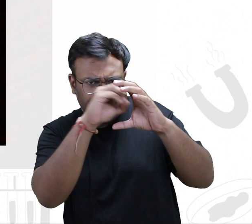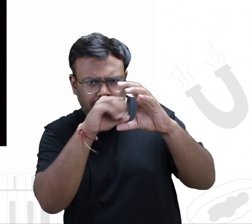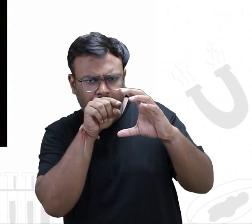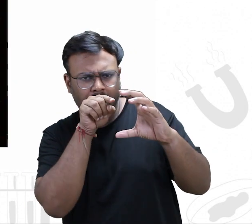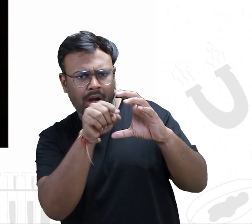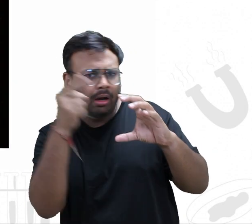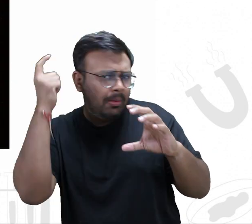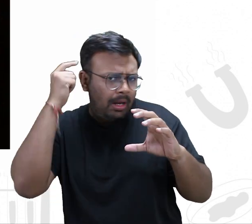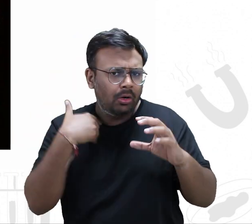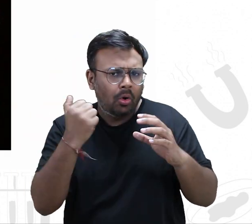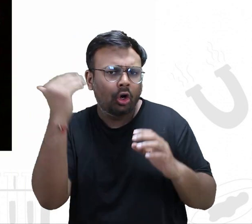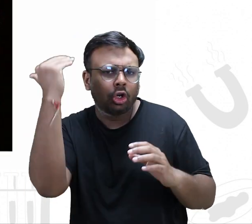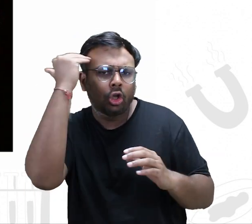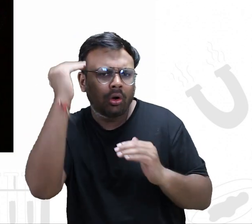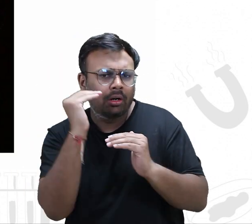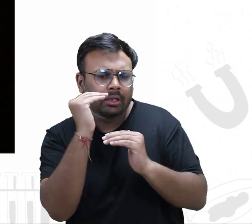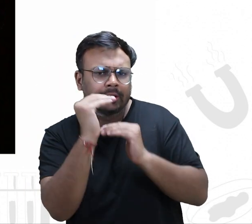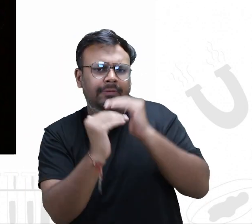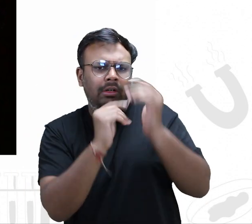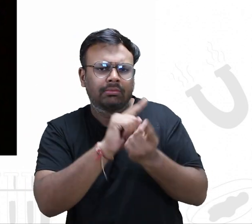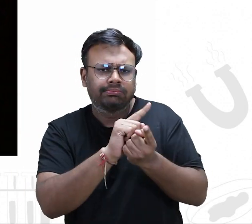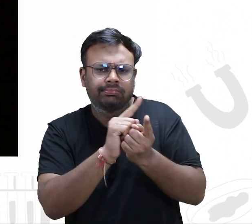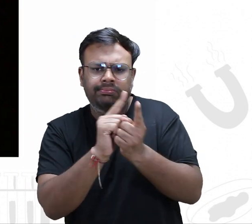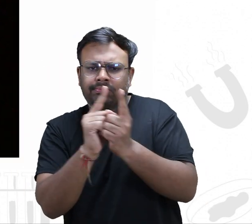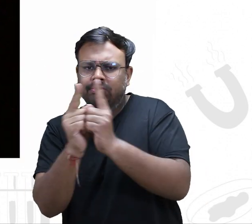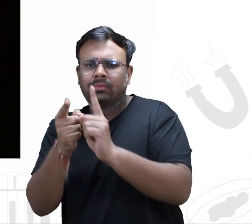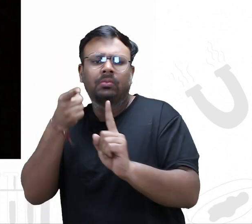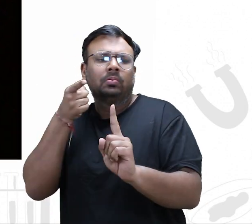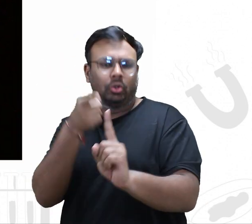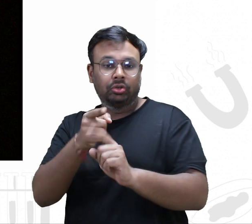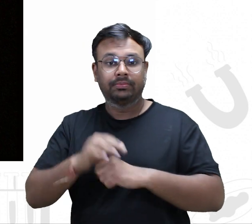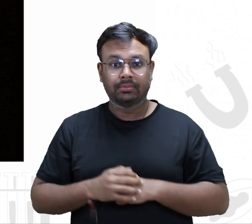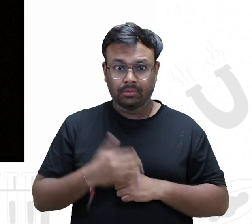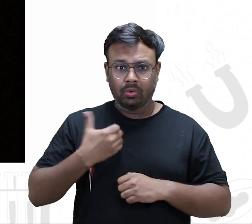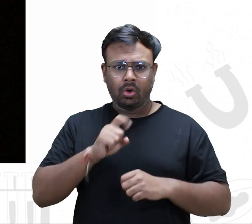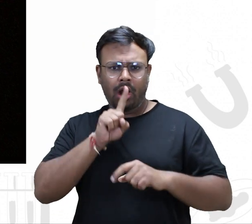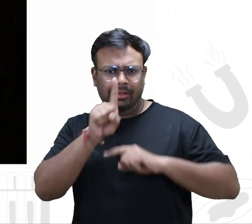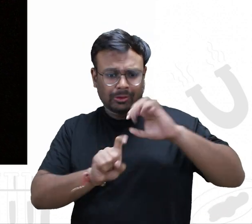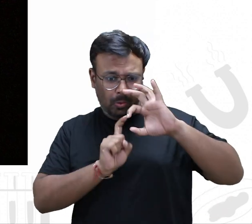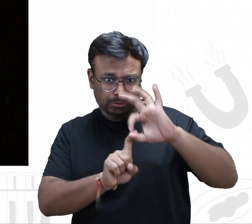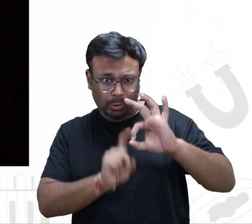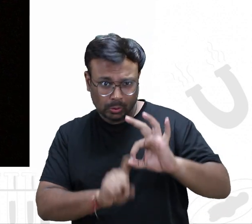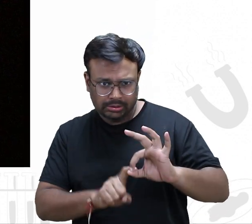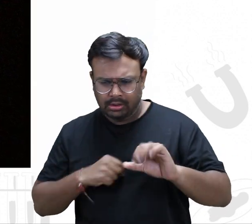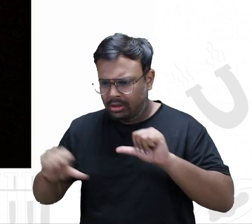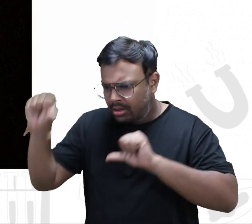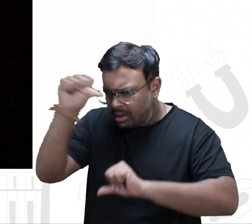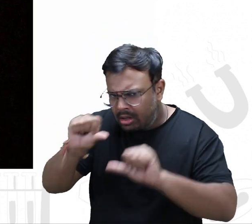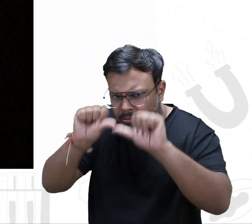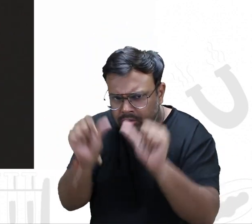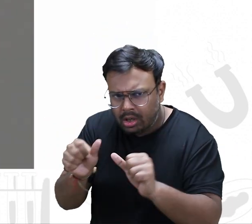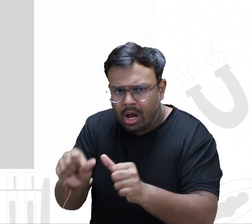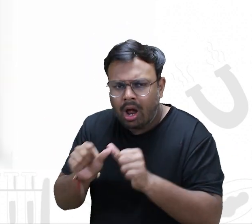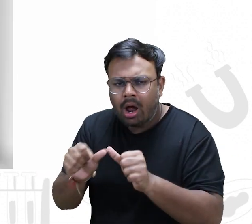embryo development. The knowledge of mammalian development is evolving rapidly to the point where we are able to ask questions like, can we